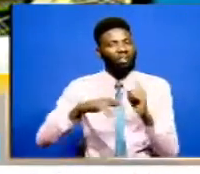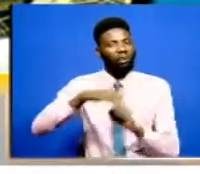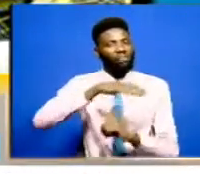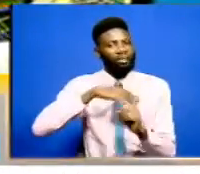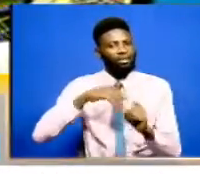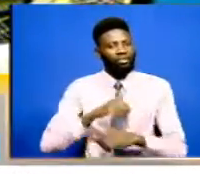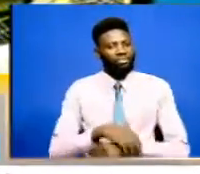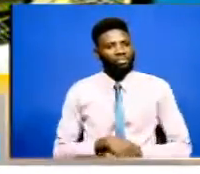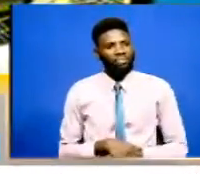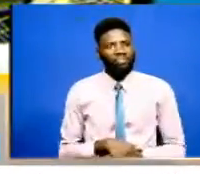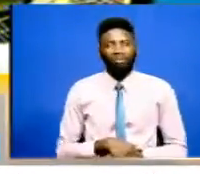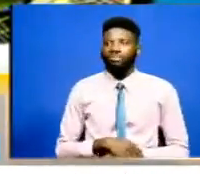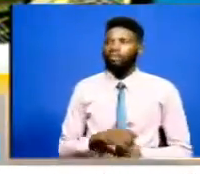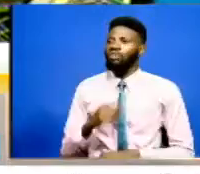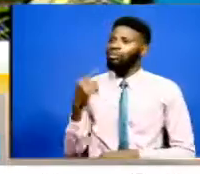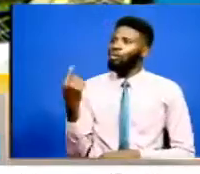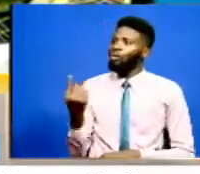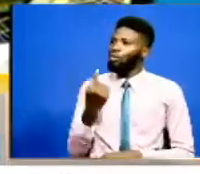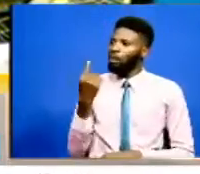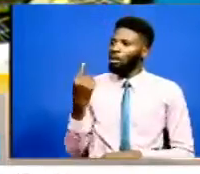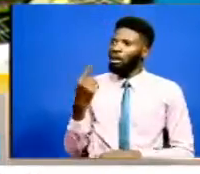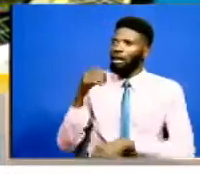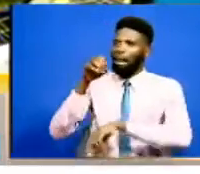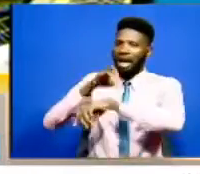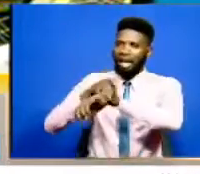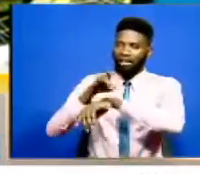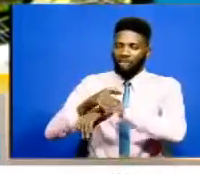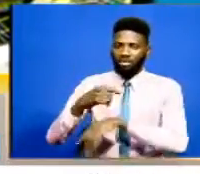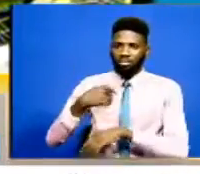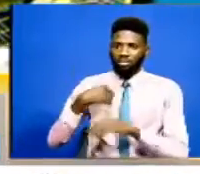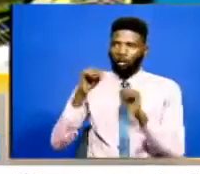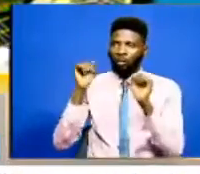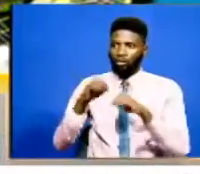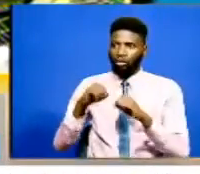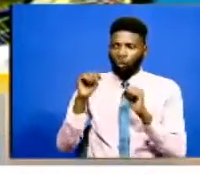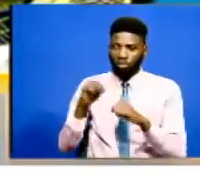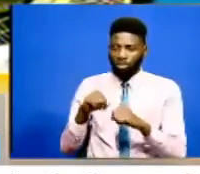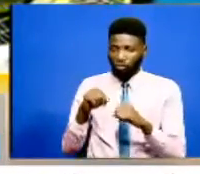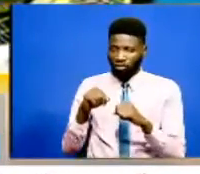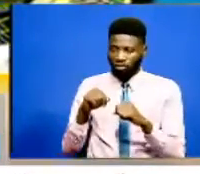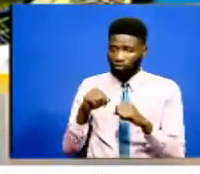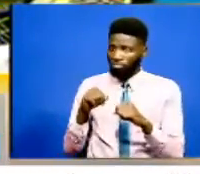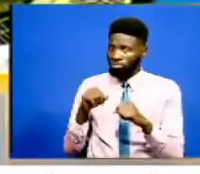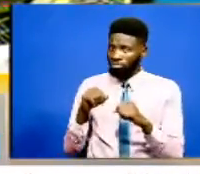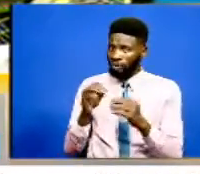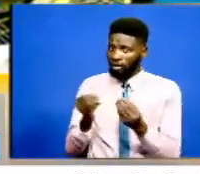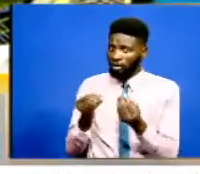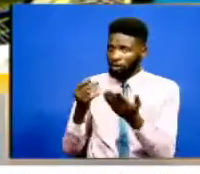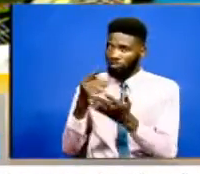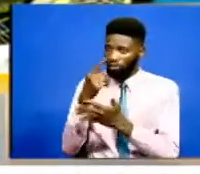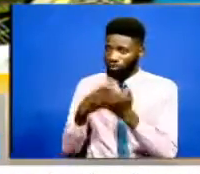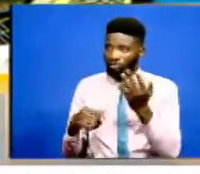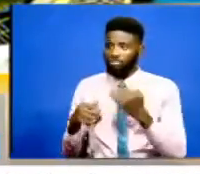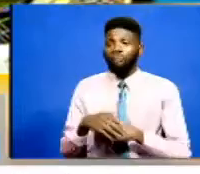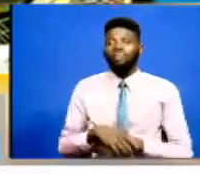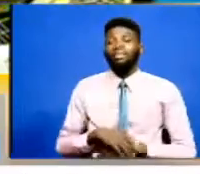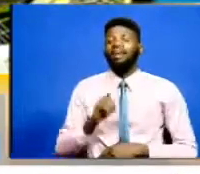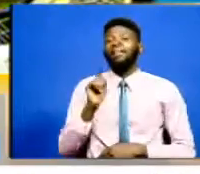advice I can really give is that Kenya should continue